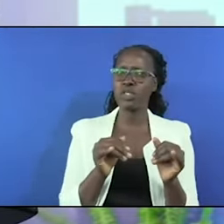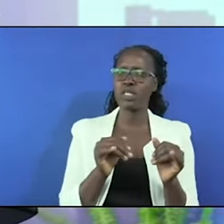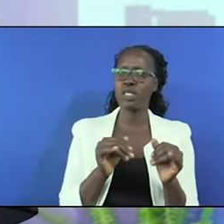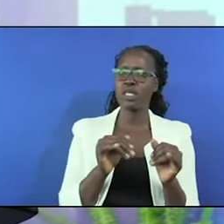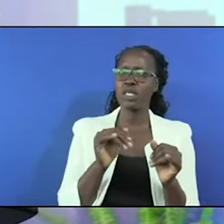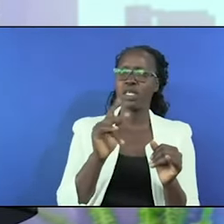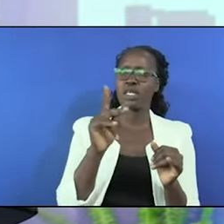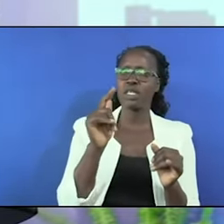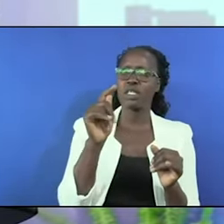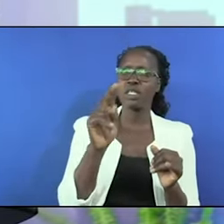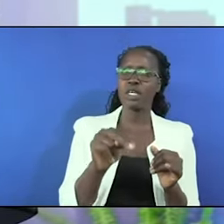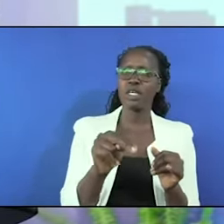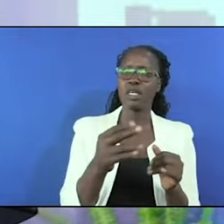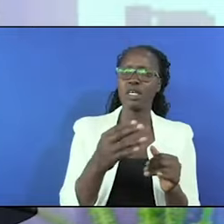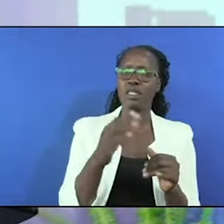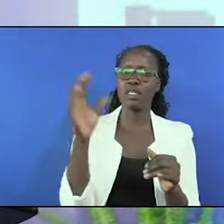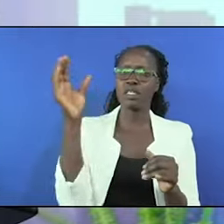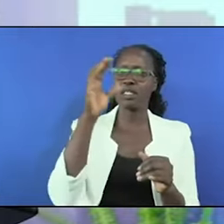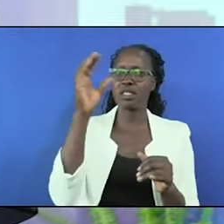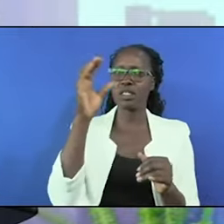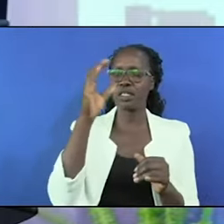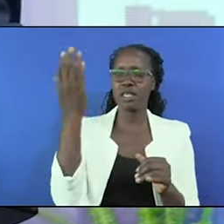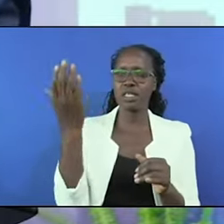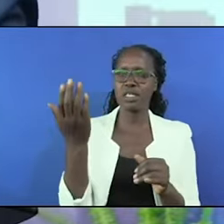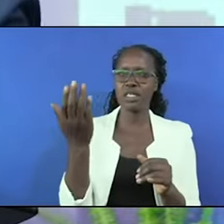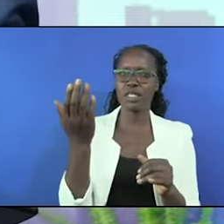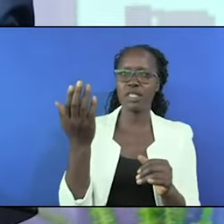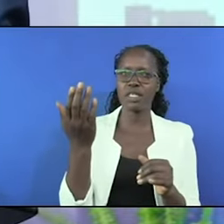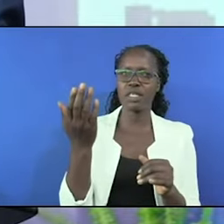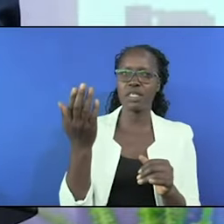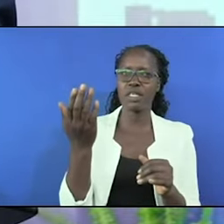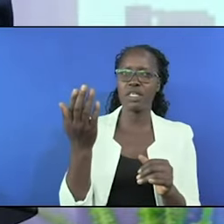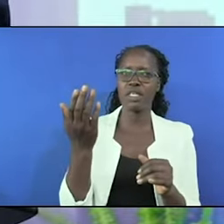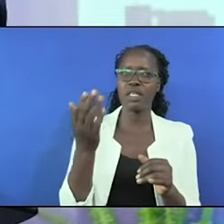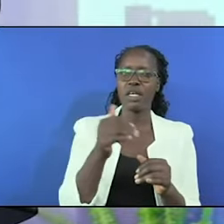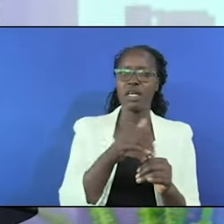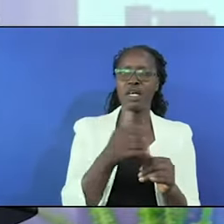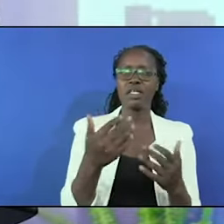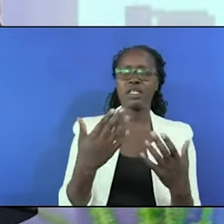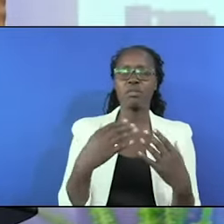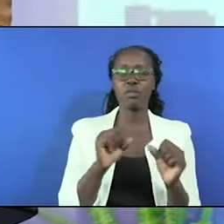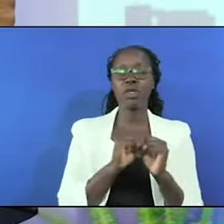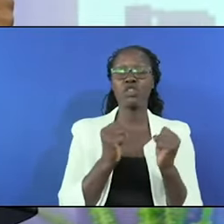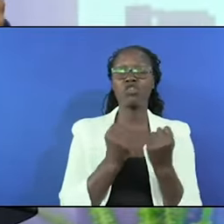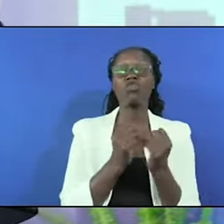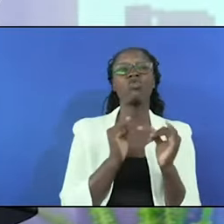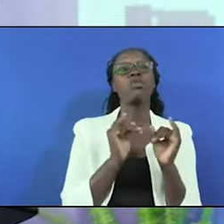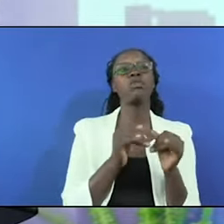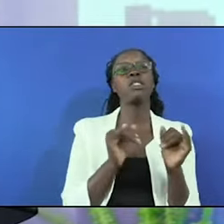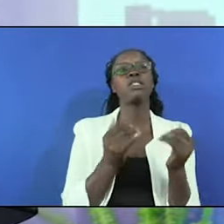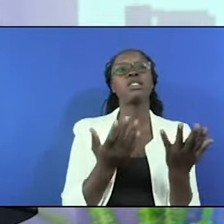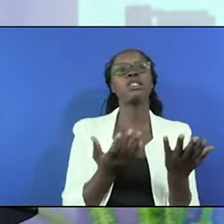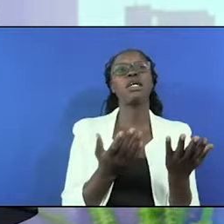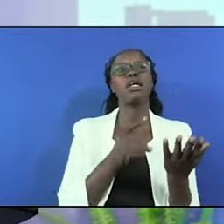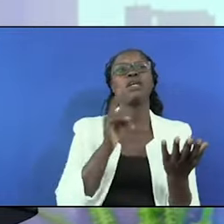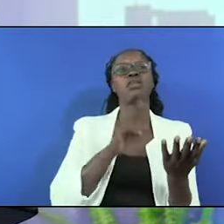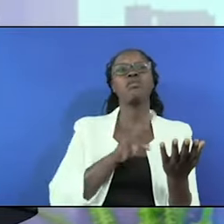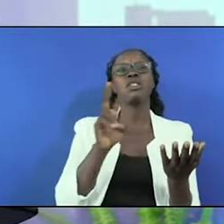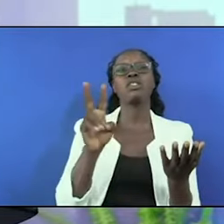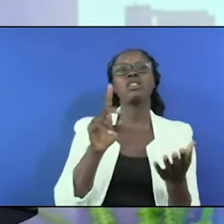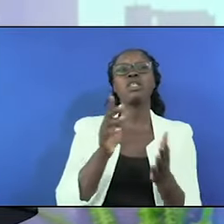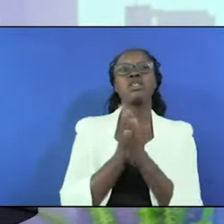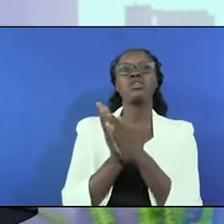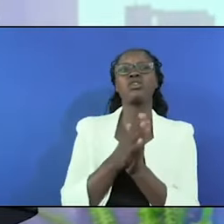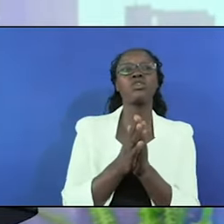KTN, and also Citizen, and also those of you who are very good at social media, you must have seen